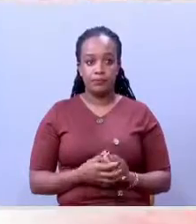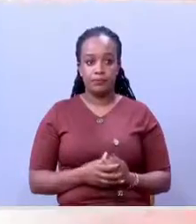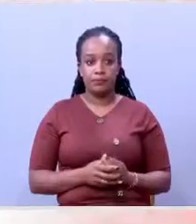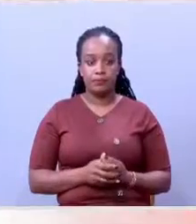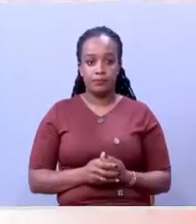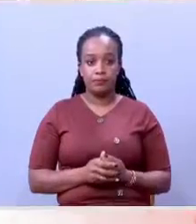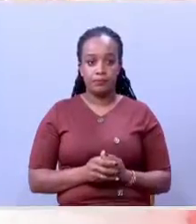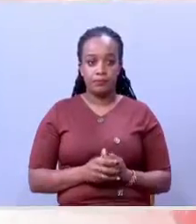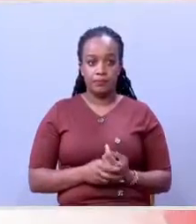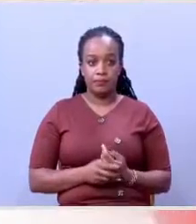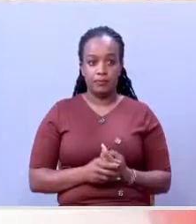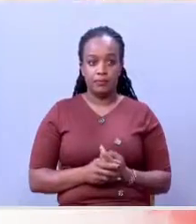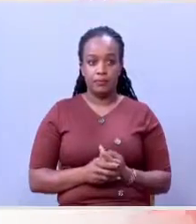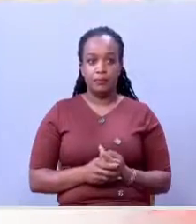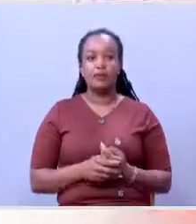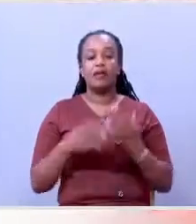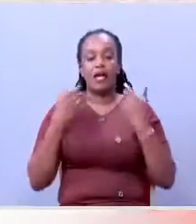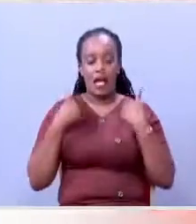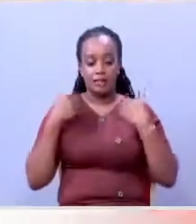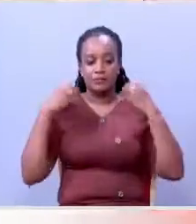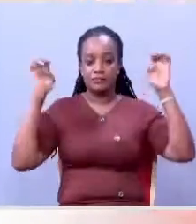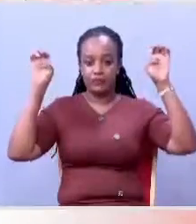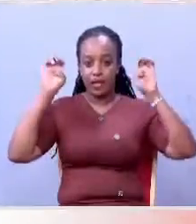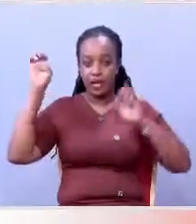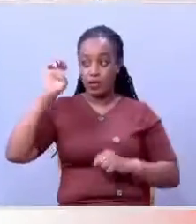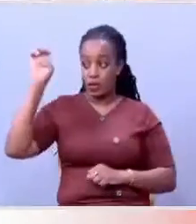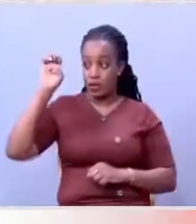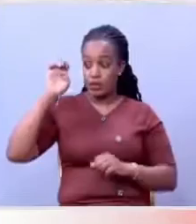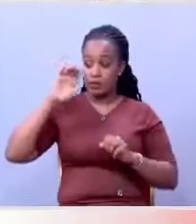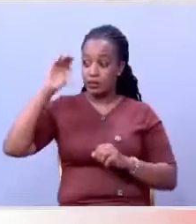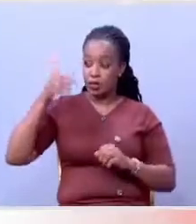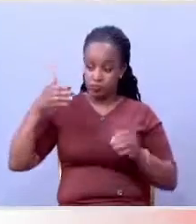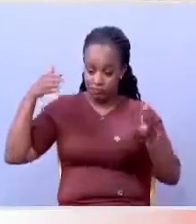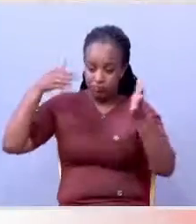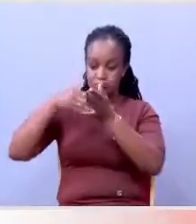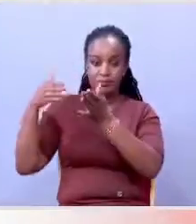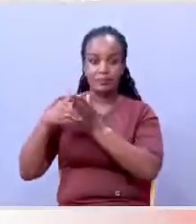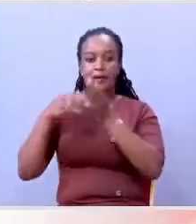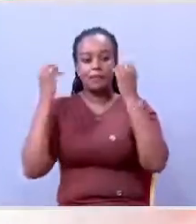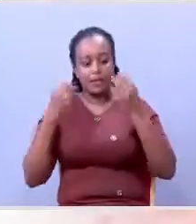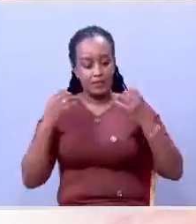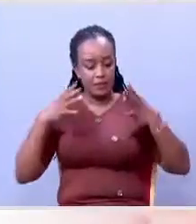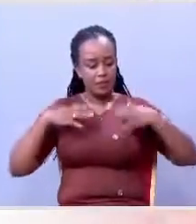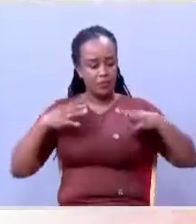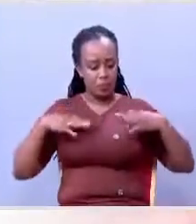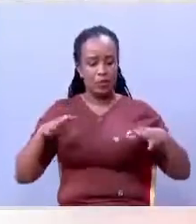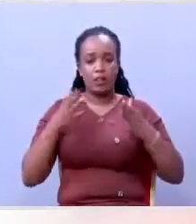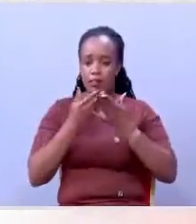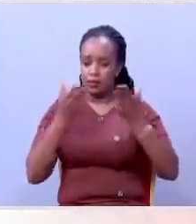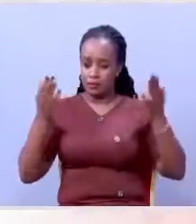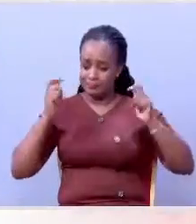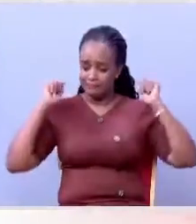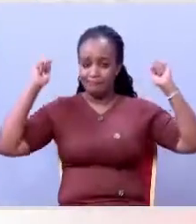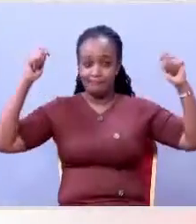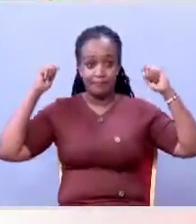In an event that brought normal operations in Eldoret town to a standstill, hundreds of athletes, coaches and residents took to the streets to protest over